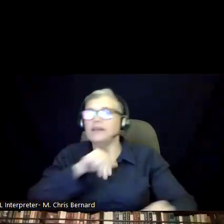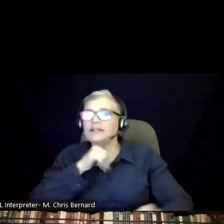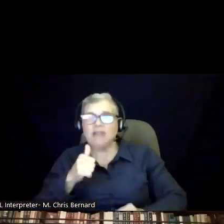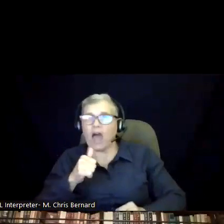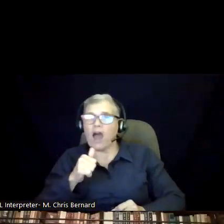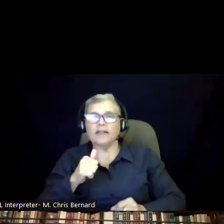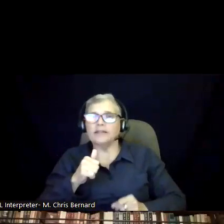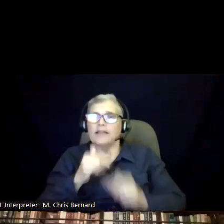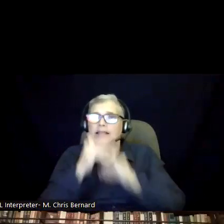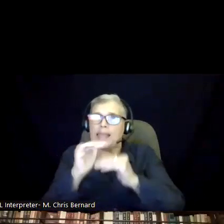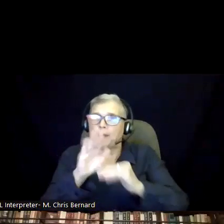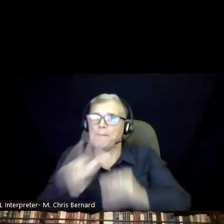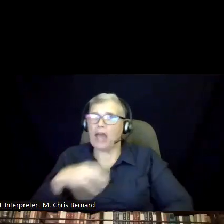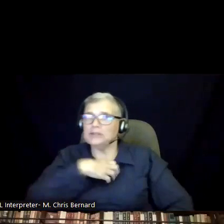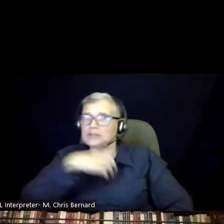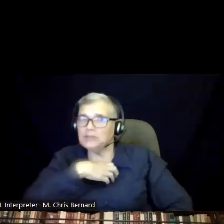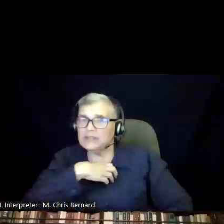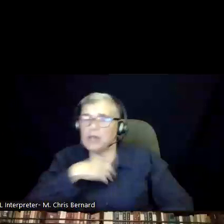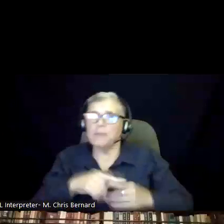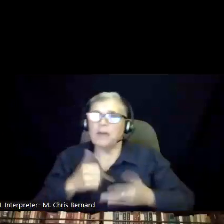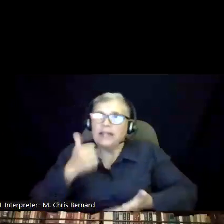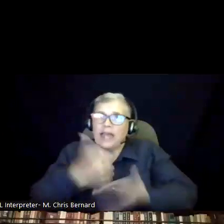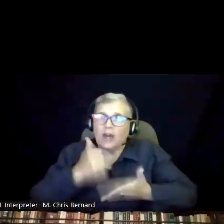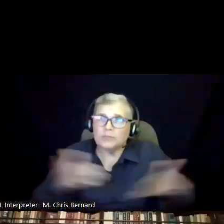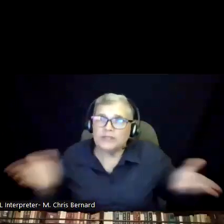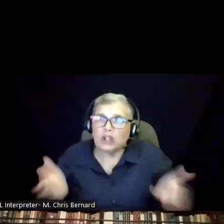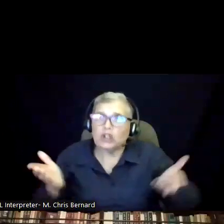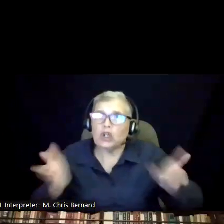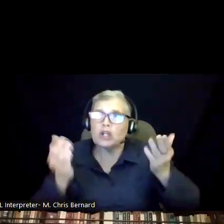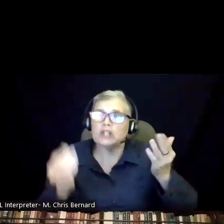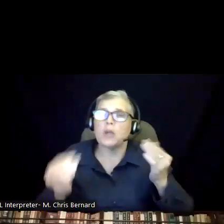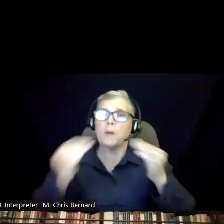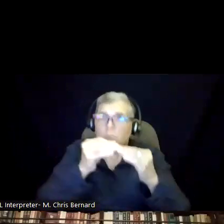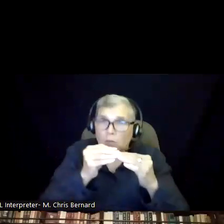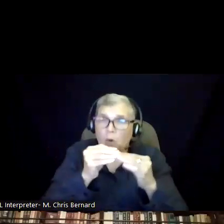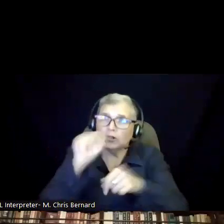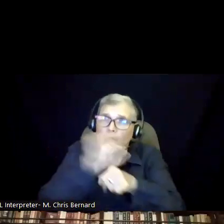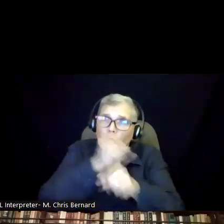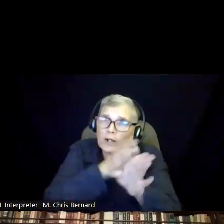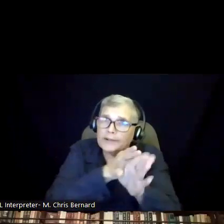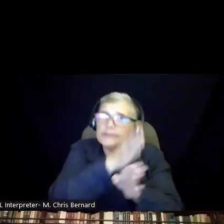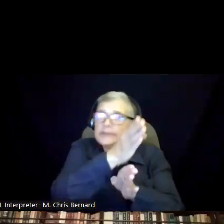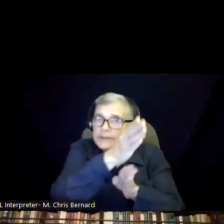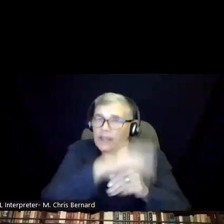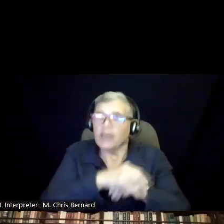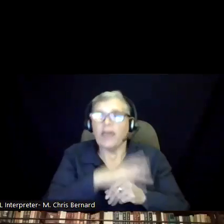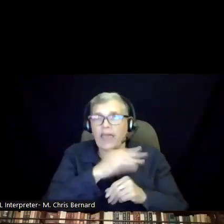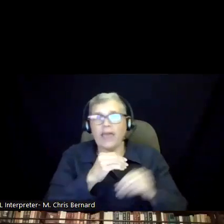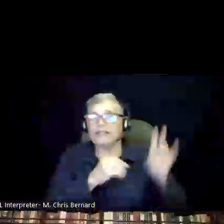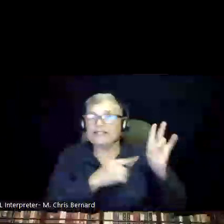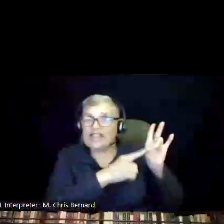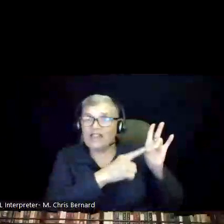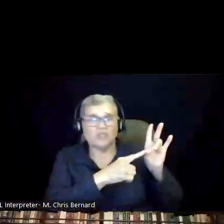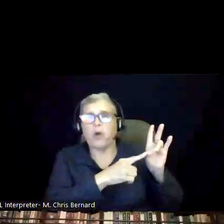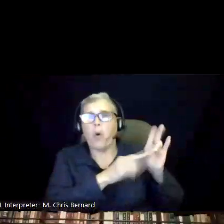to advance our field, and to go beyond the scale and scope of those 7 tenets.